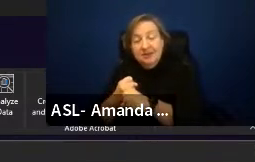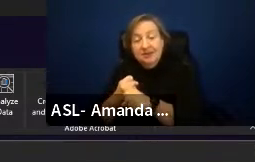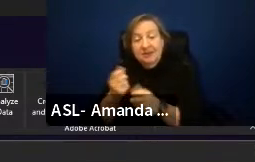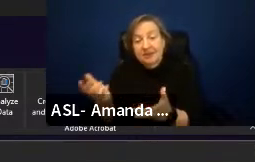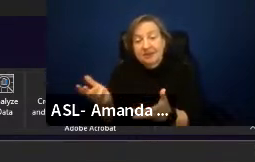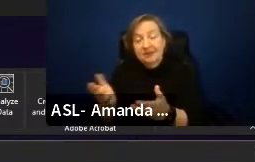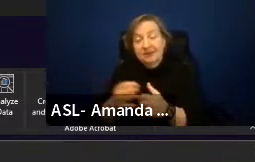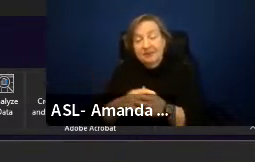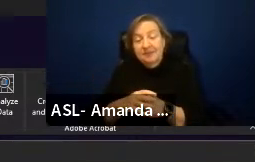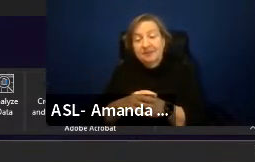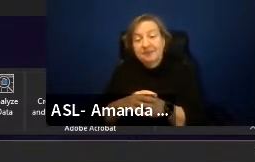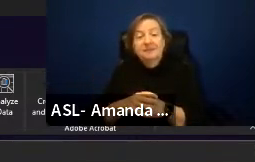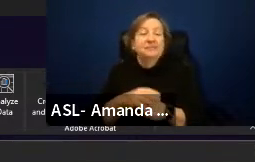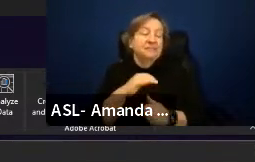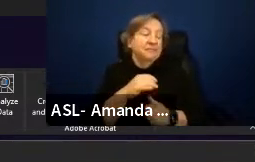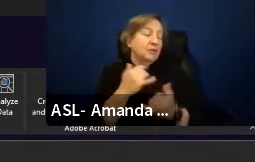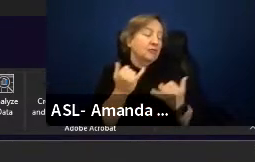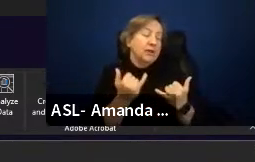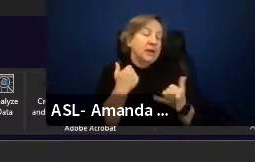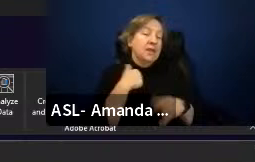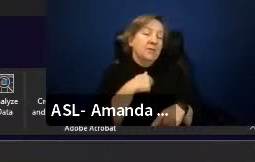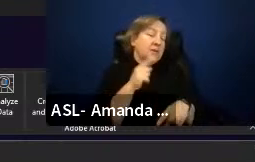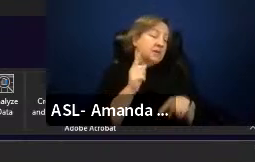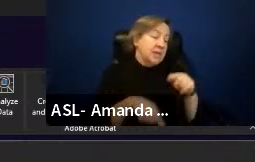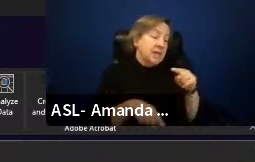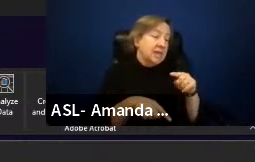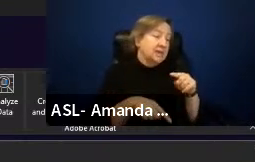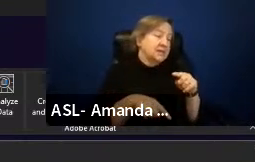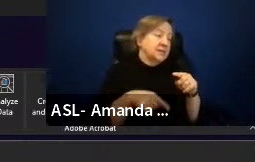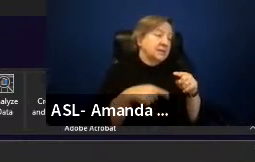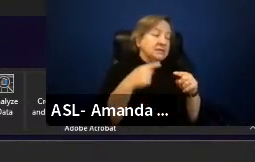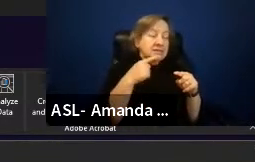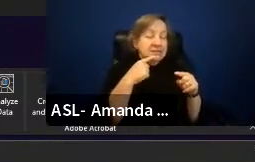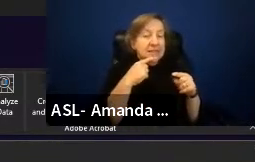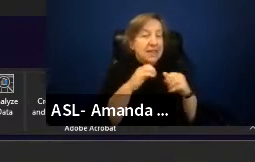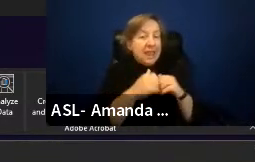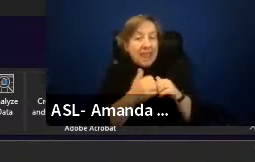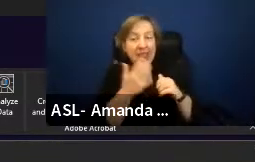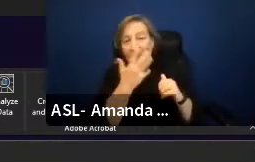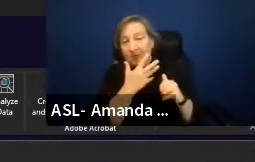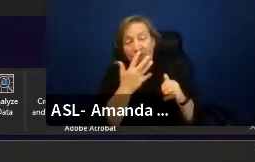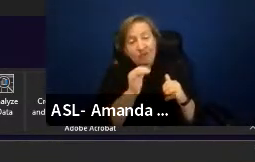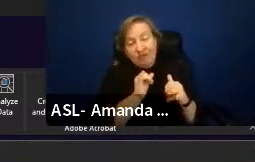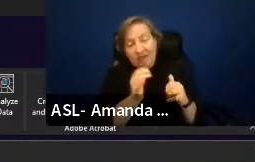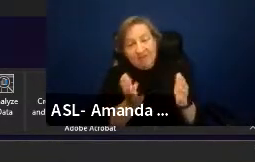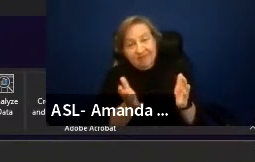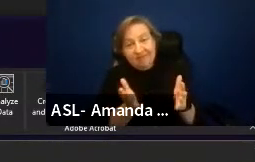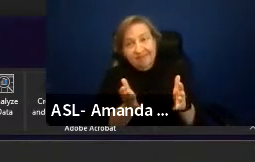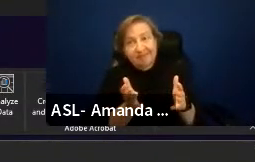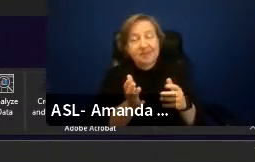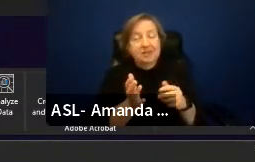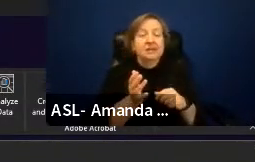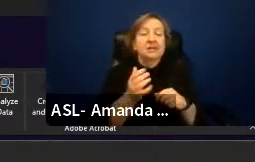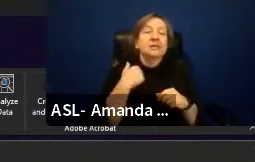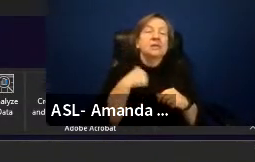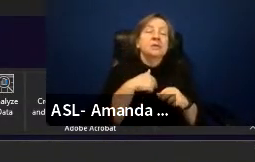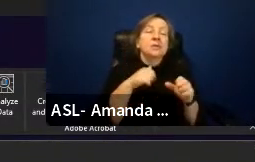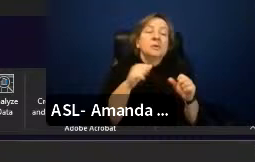And at this point, we can't say what that would look like. but we can